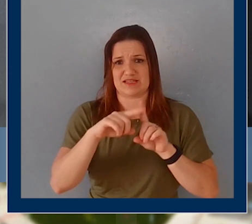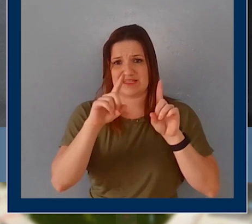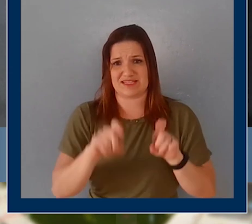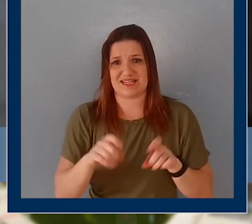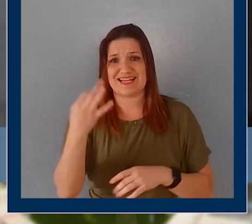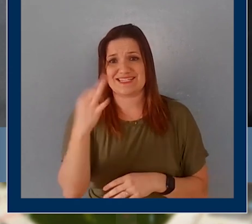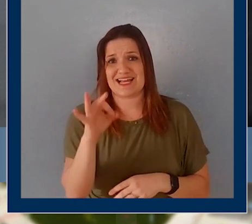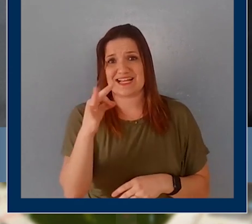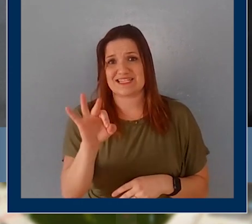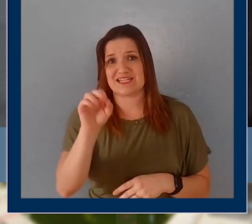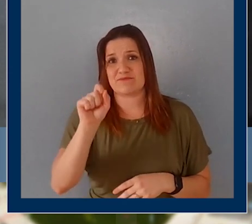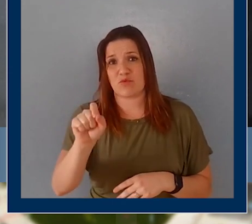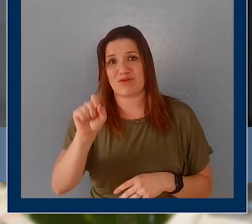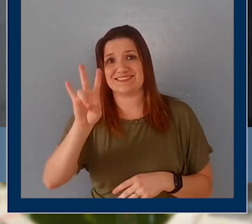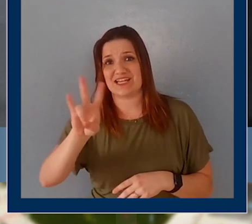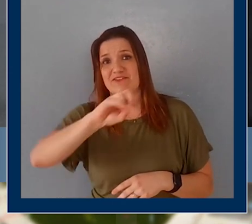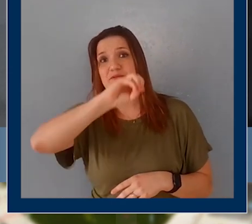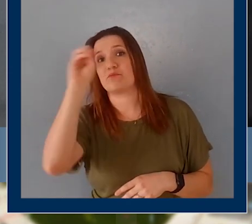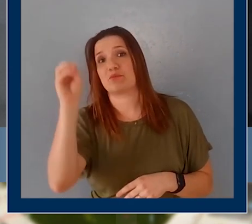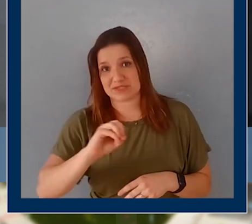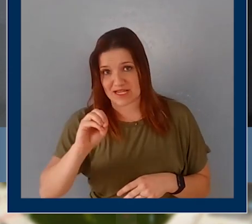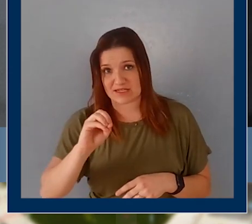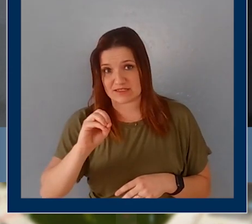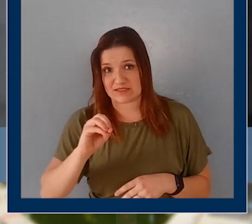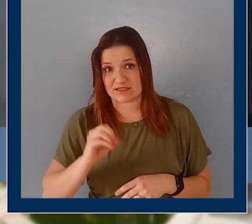So going all the way back to March to just yesterday,